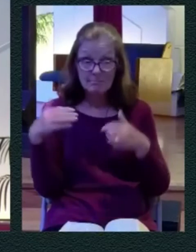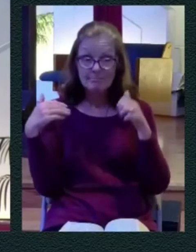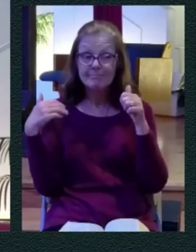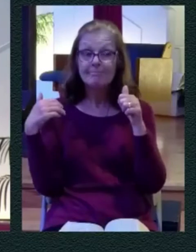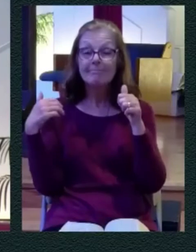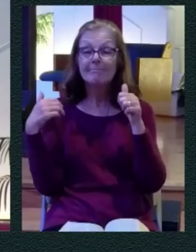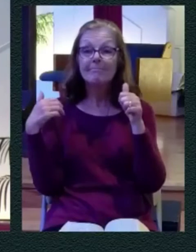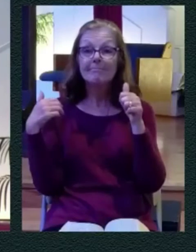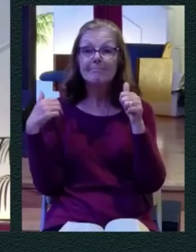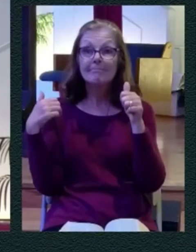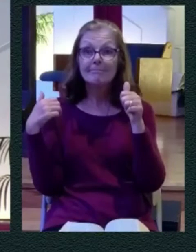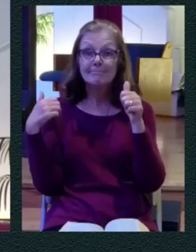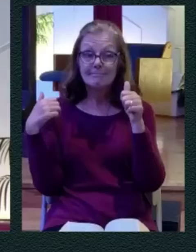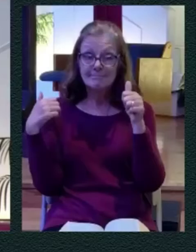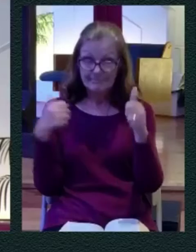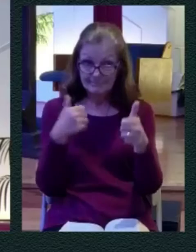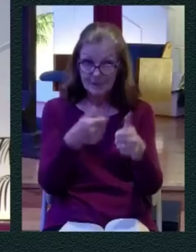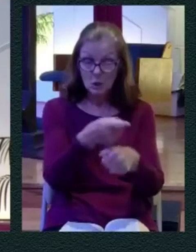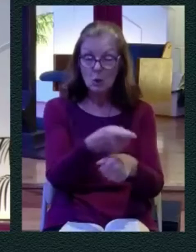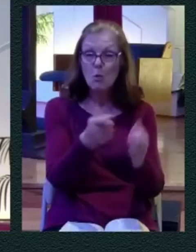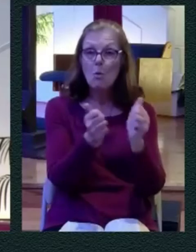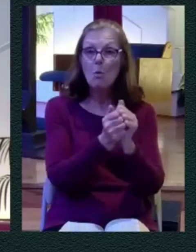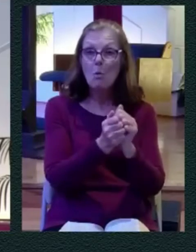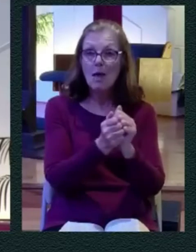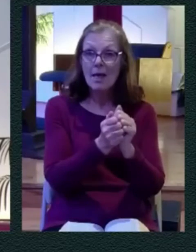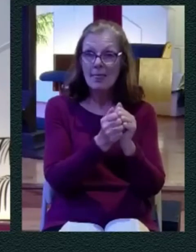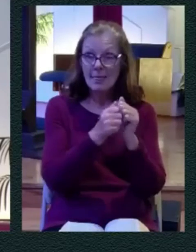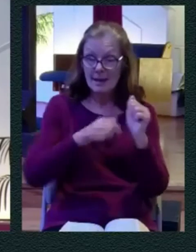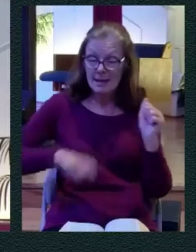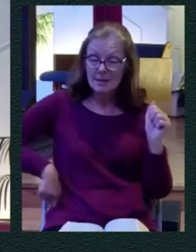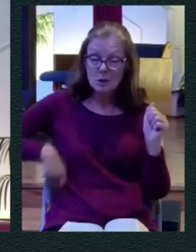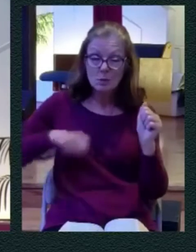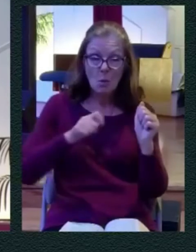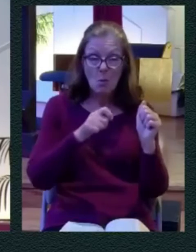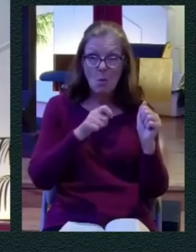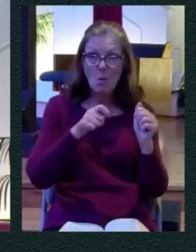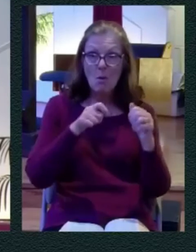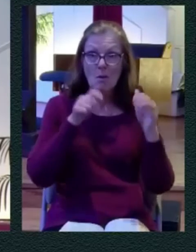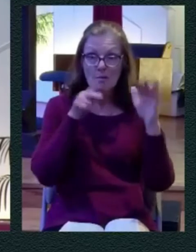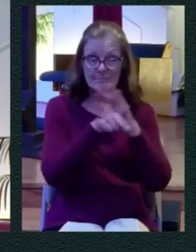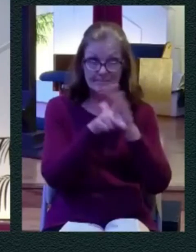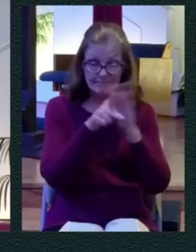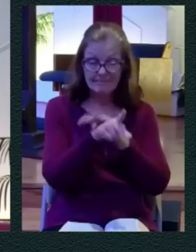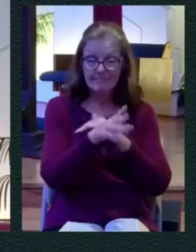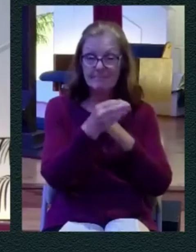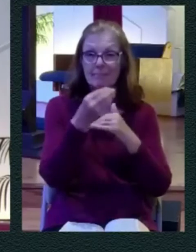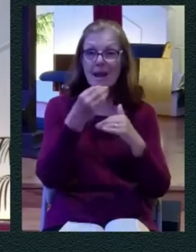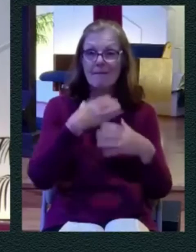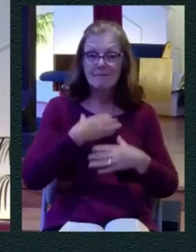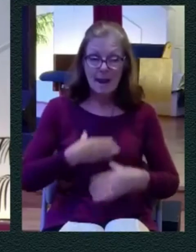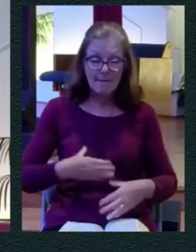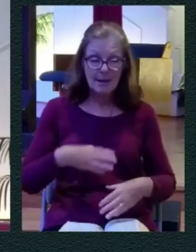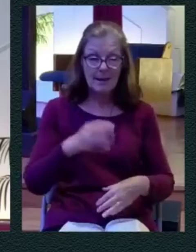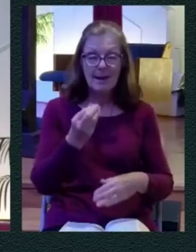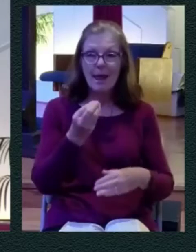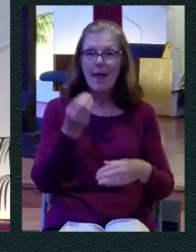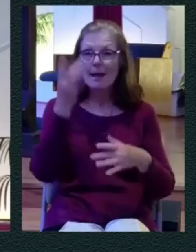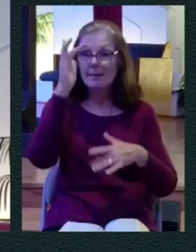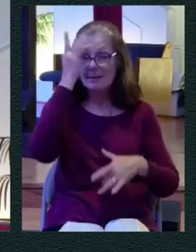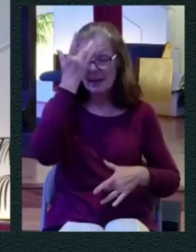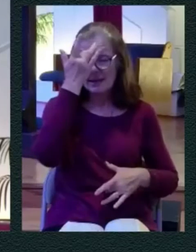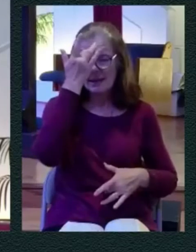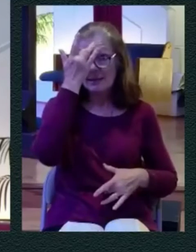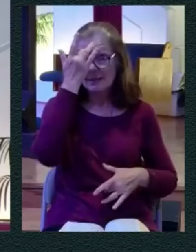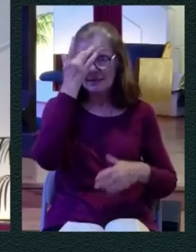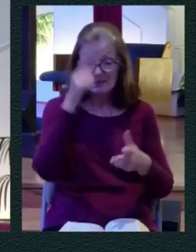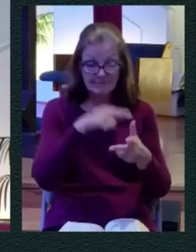with sword and famine and pestilence. I will pursue you, the opposition of